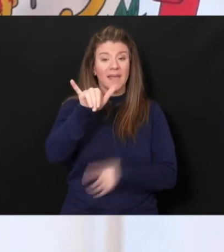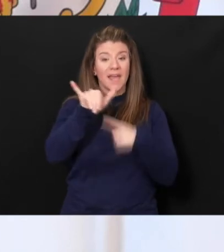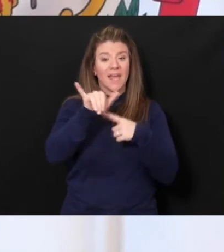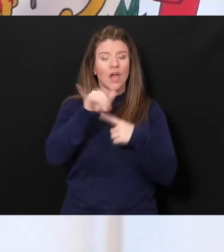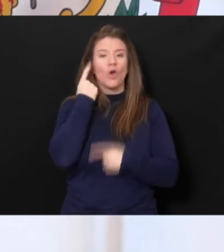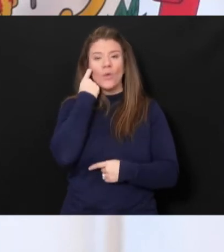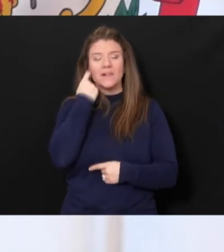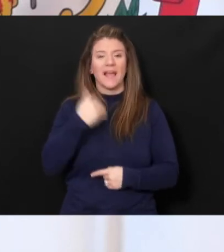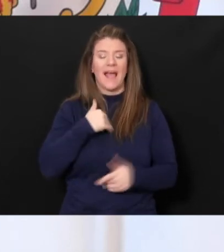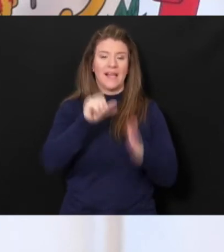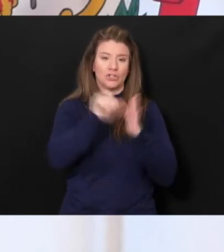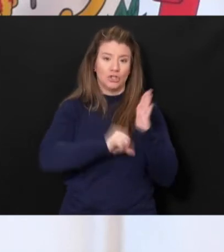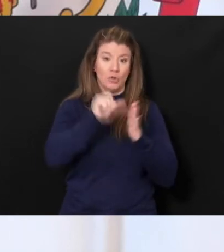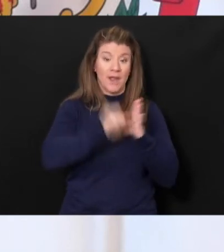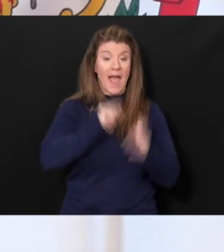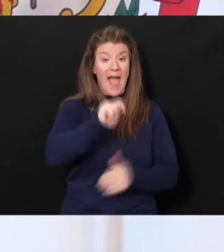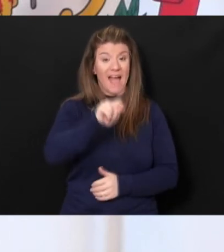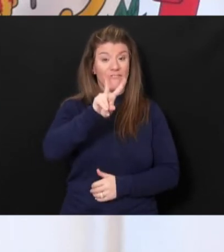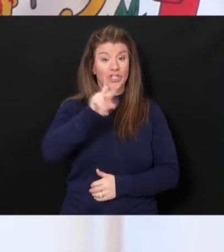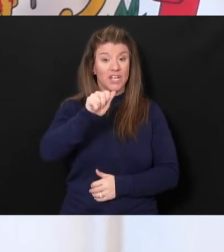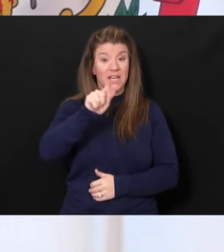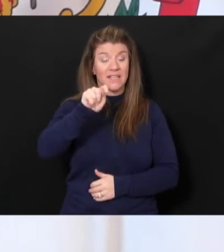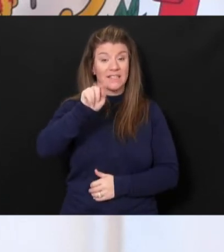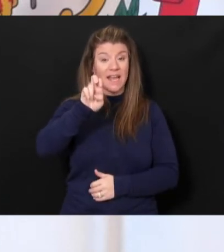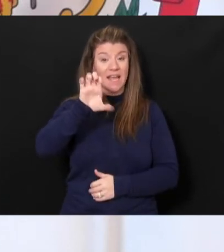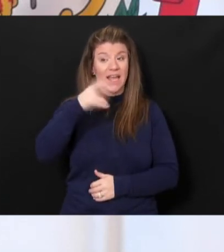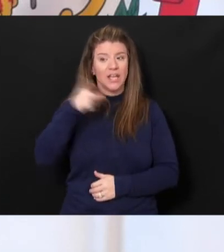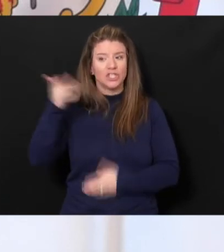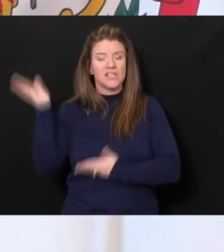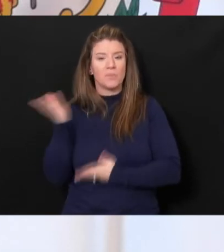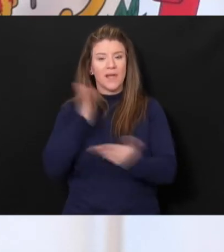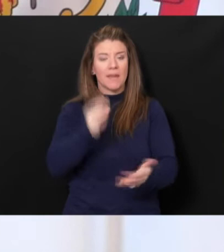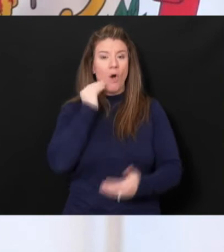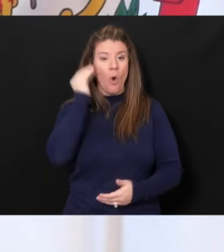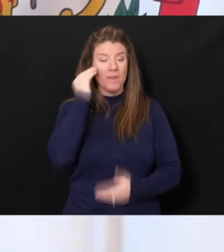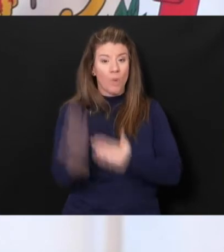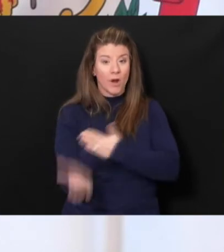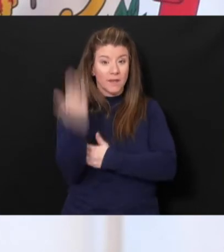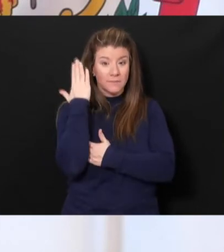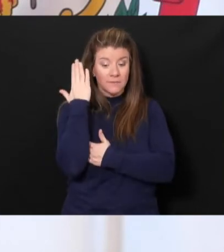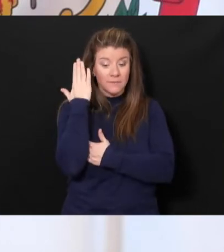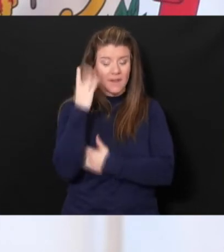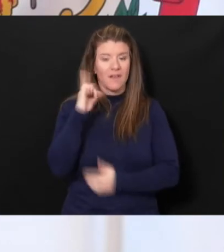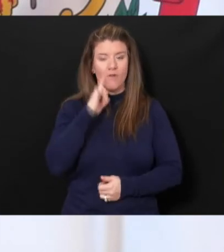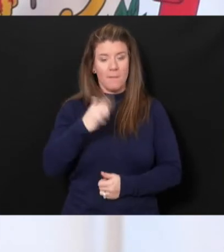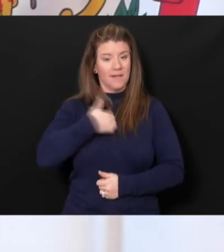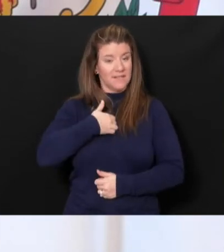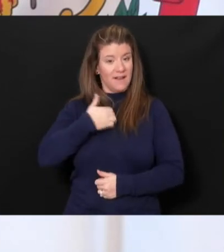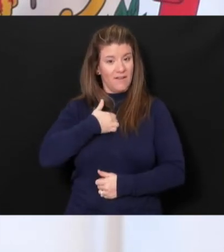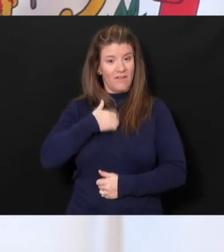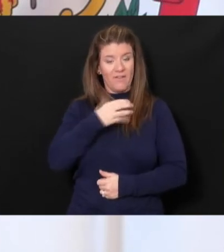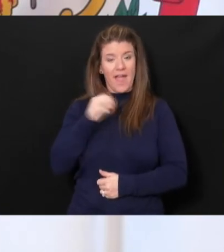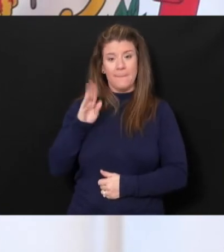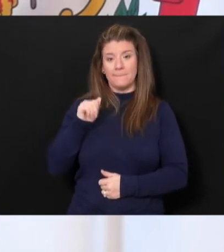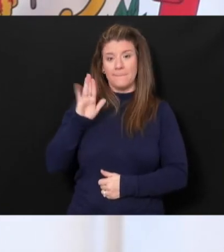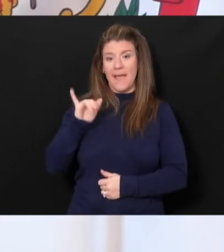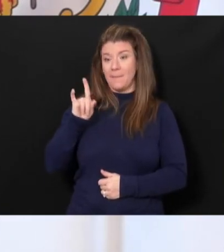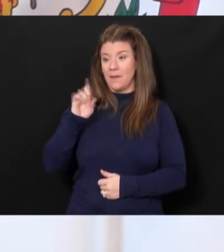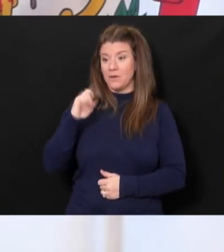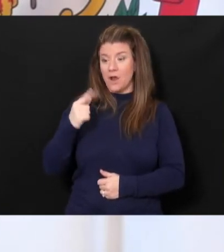a surgery at Virginia Tech, and she's bringing him home this morning. And for myself and baby dog,